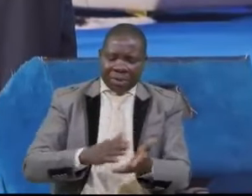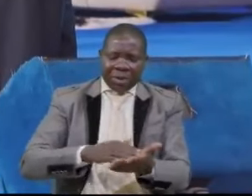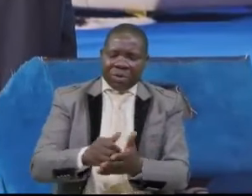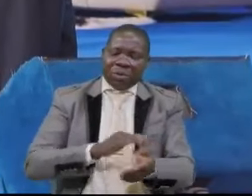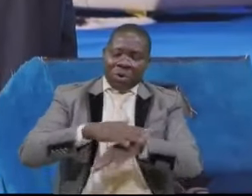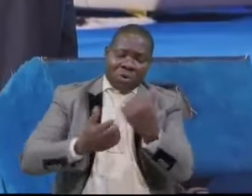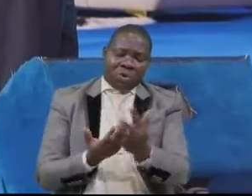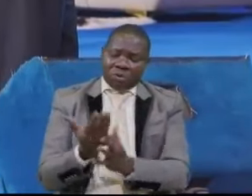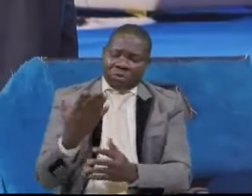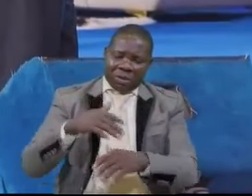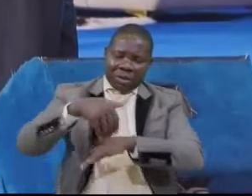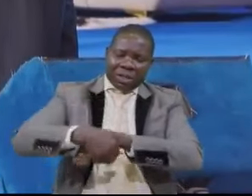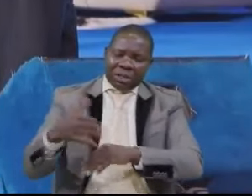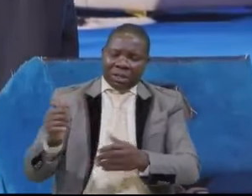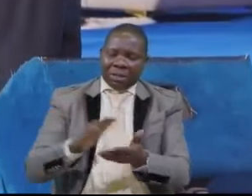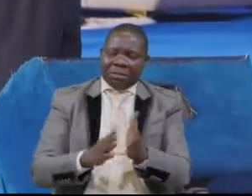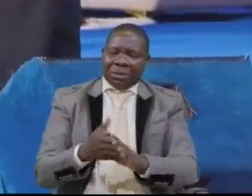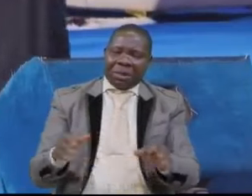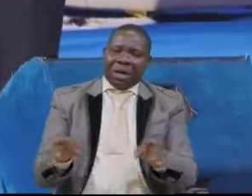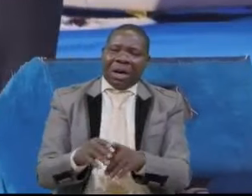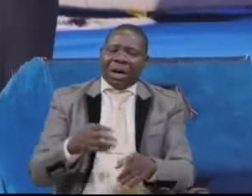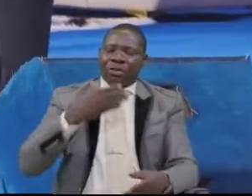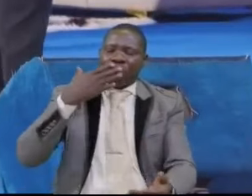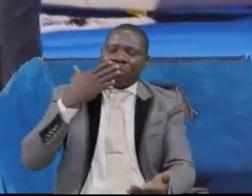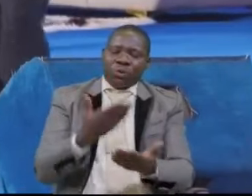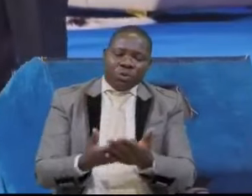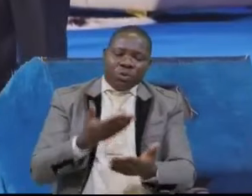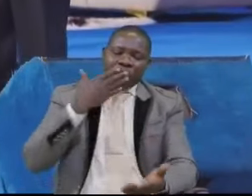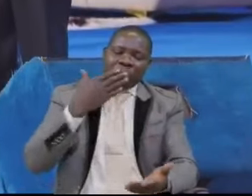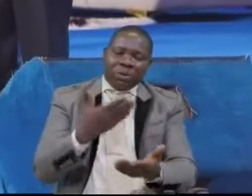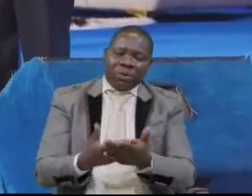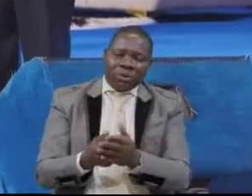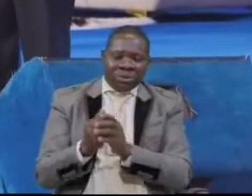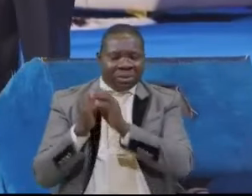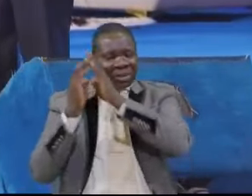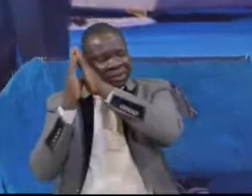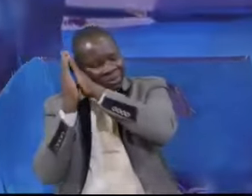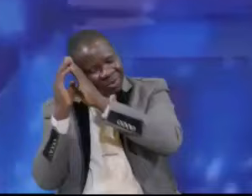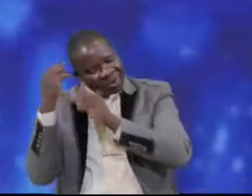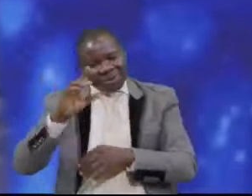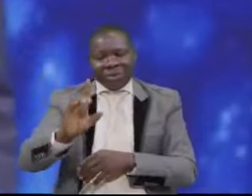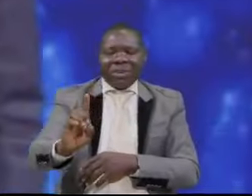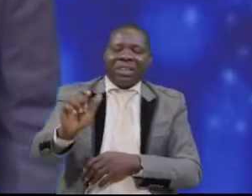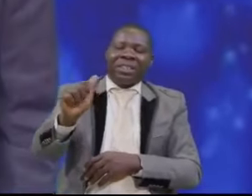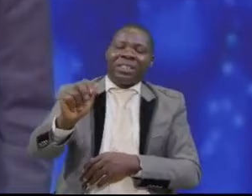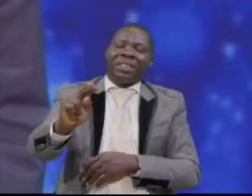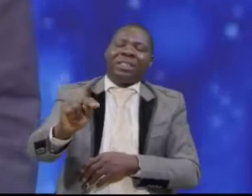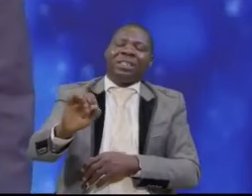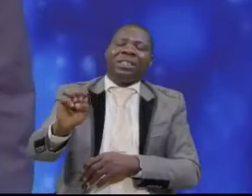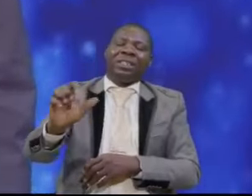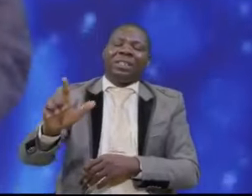cool, good, soft mattress for Daniel, and Daniel slept well, while the king could